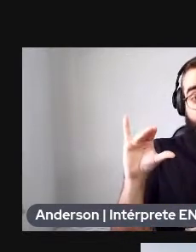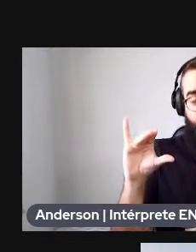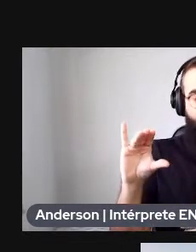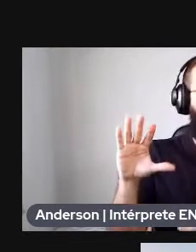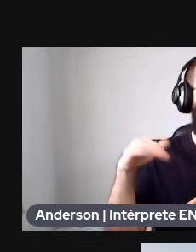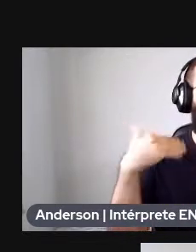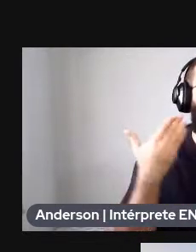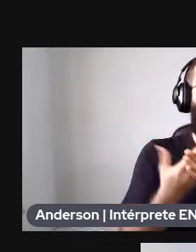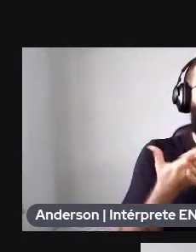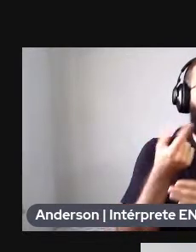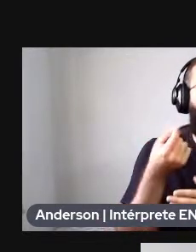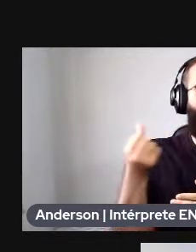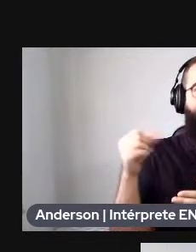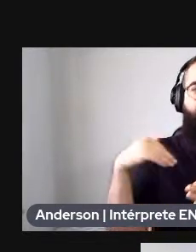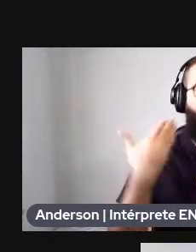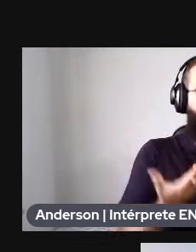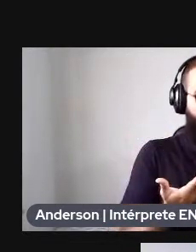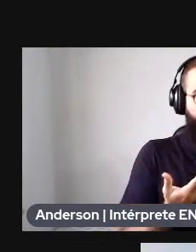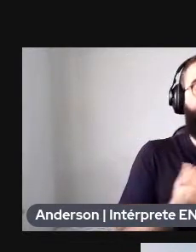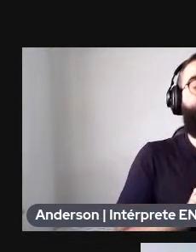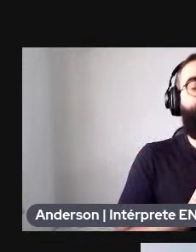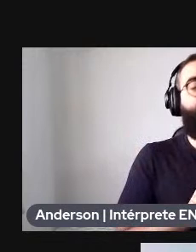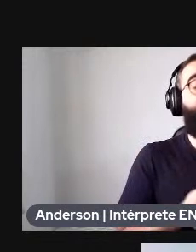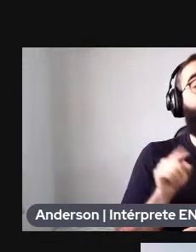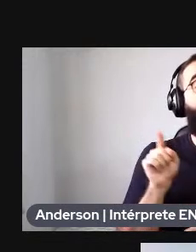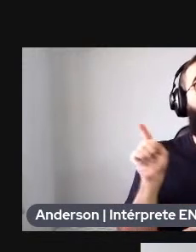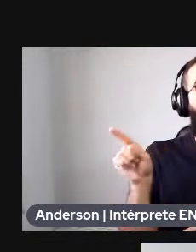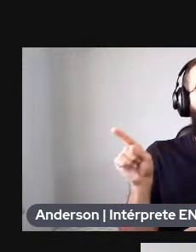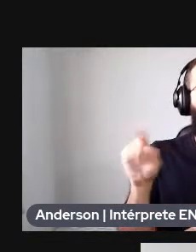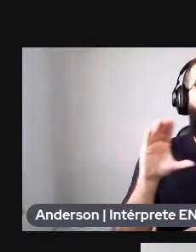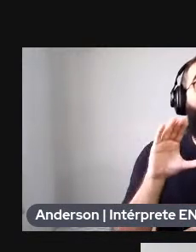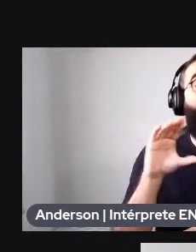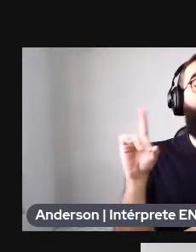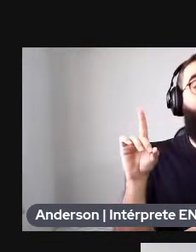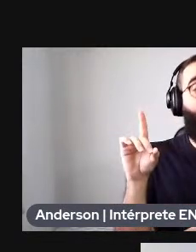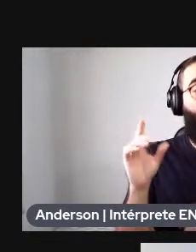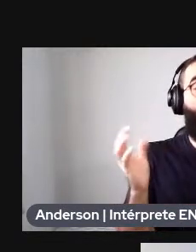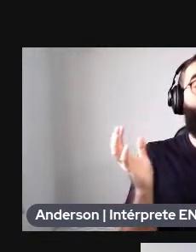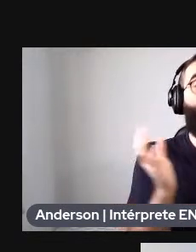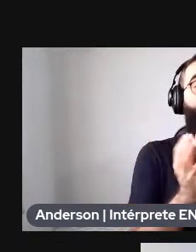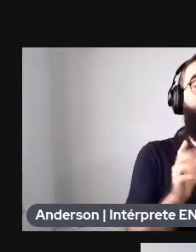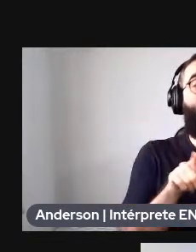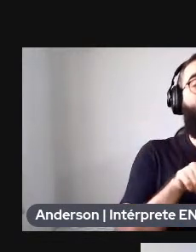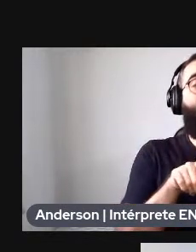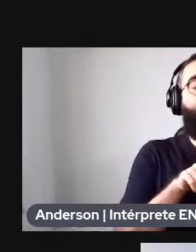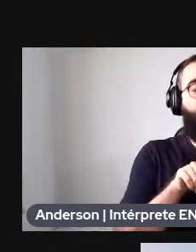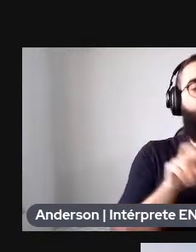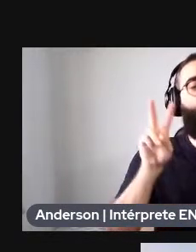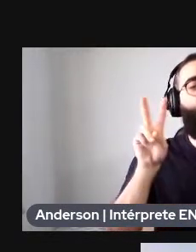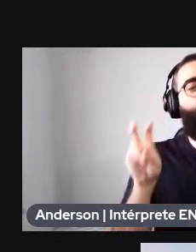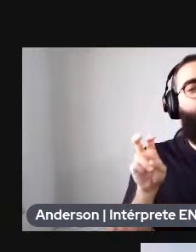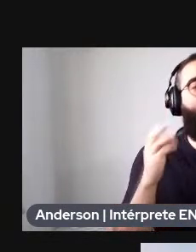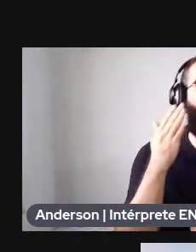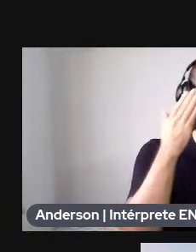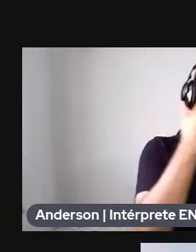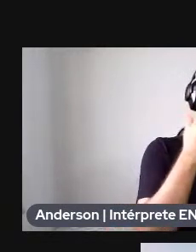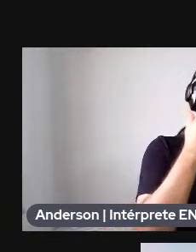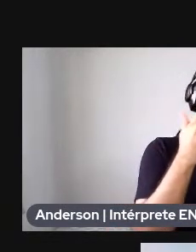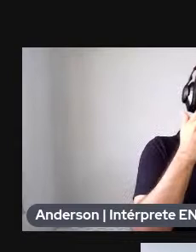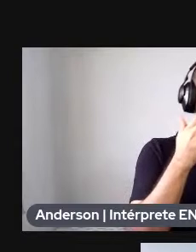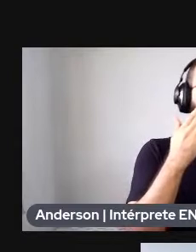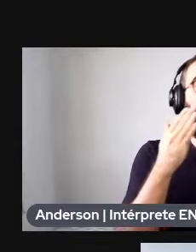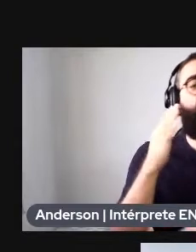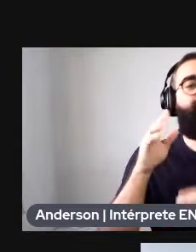2006, and where he is the coordinator of the research group Discourse and Literacy. Carlos works